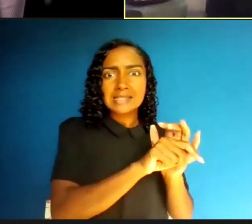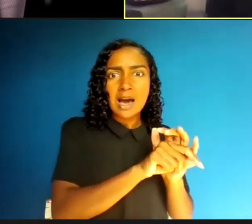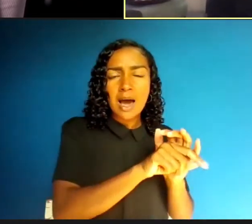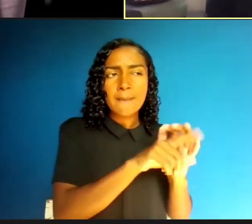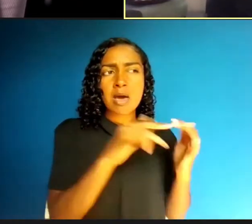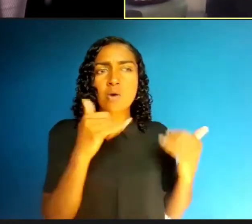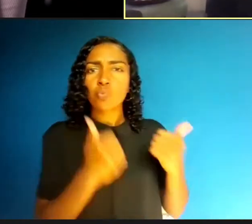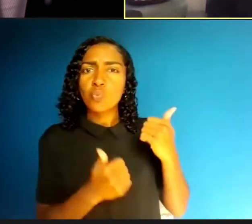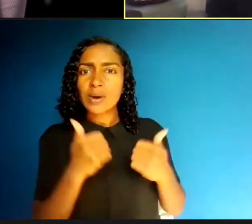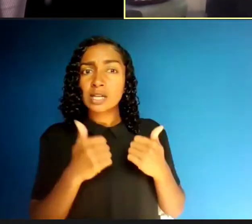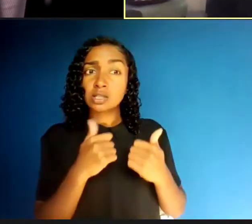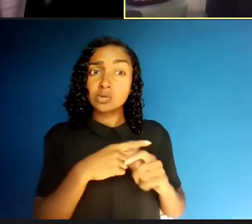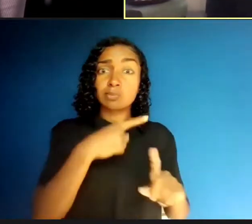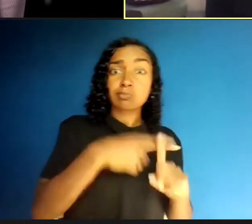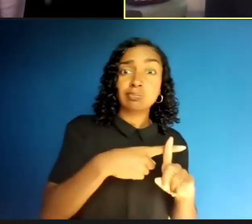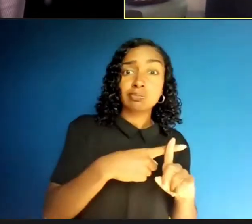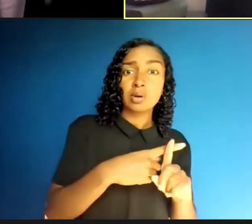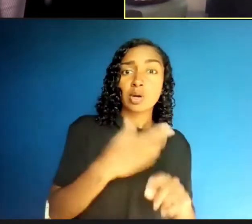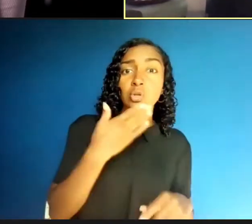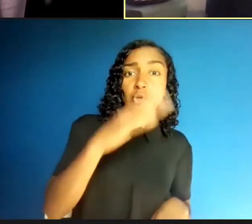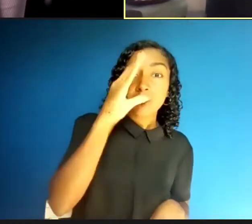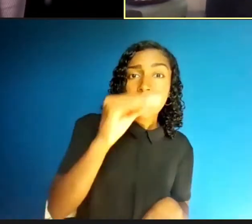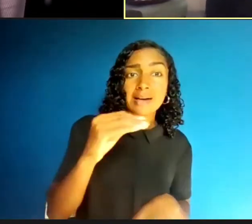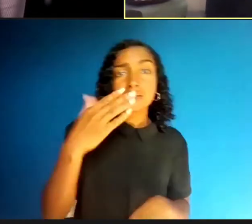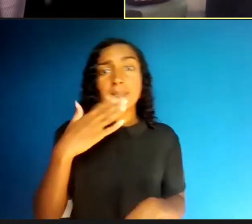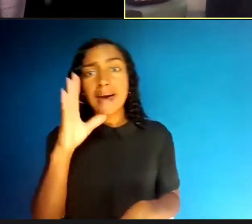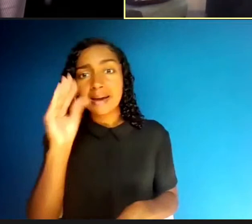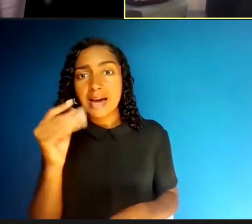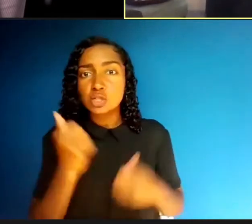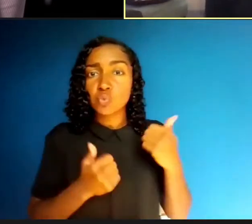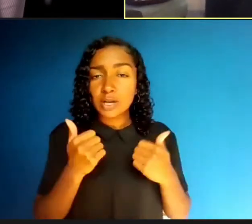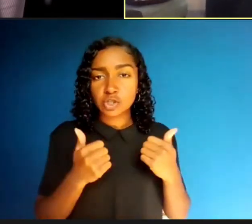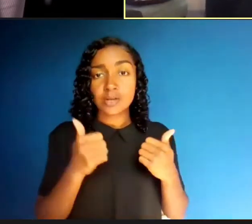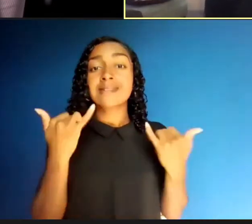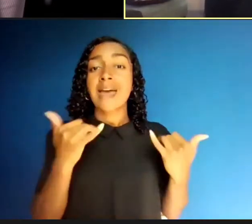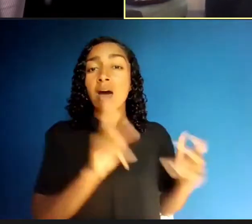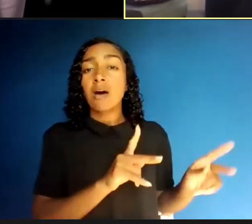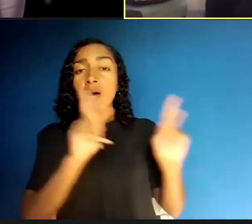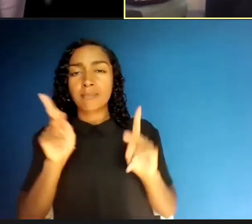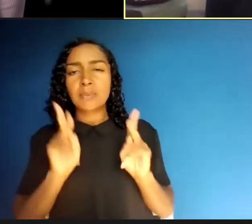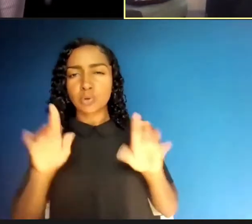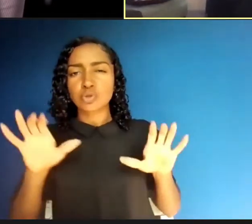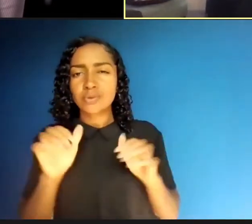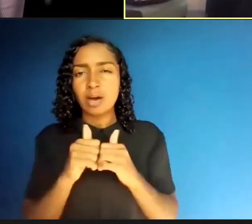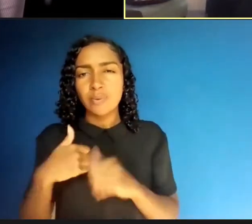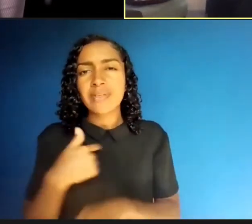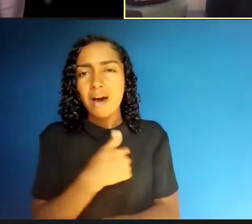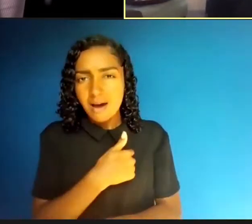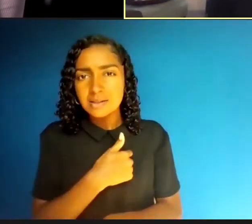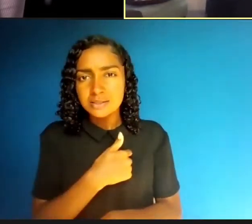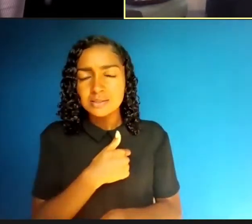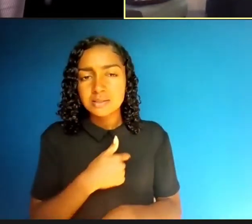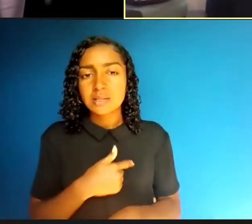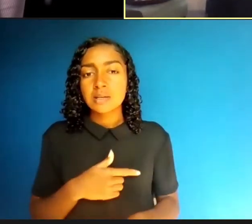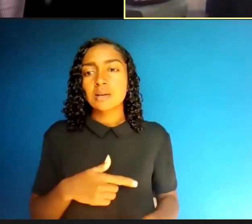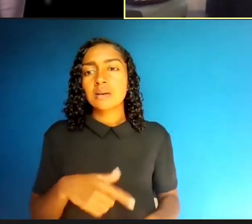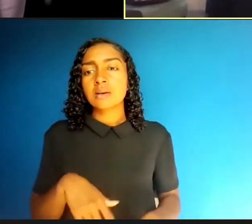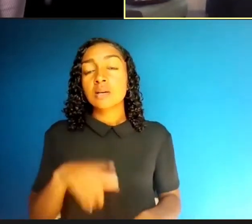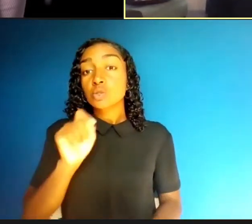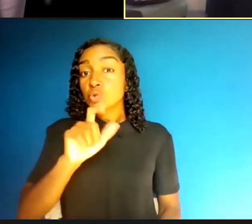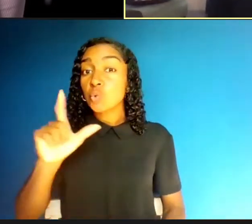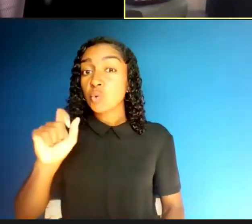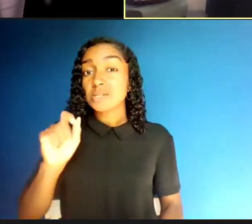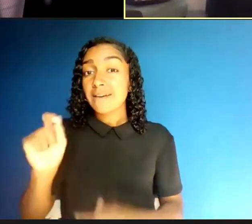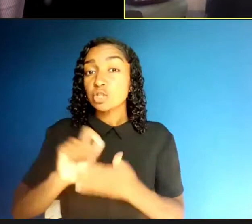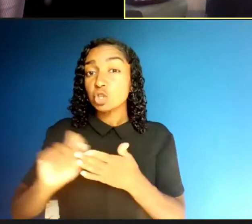are going to be doing that with us. And so I think it becomes really clear, especially the tools of journalism are supposed to be about, in my mind, getting